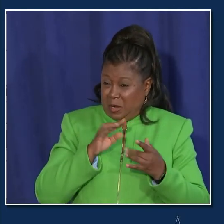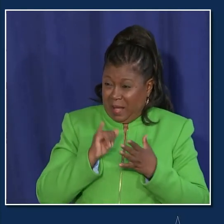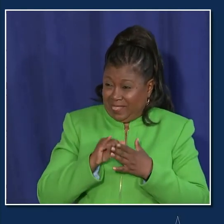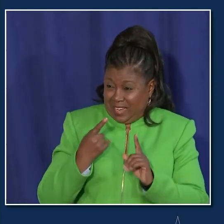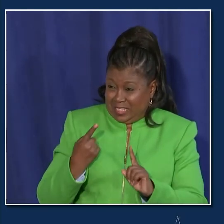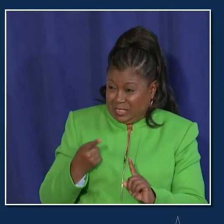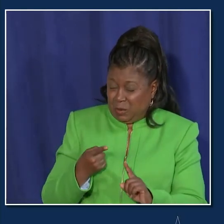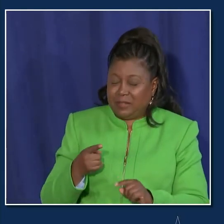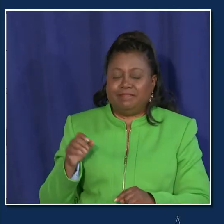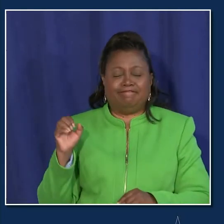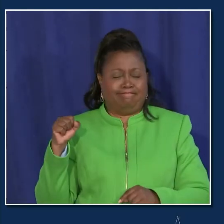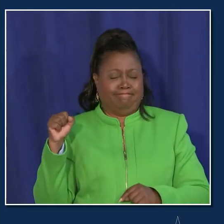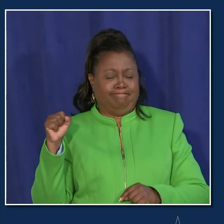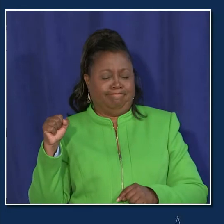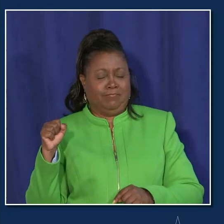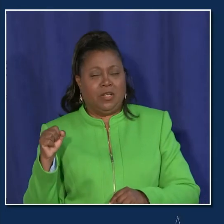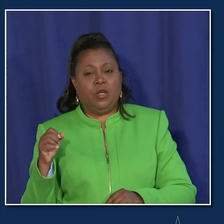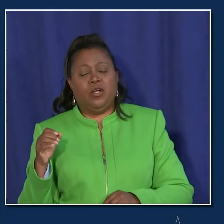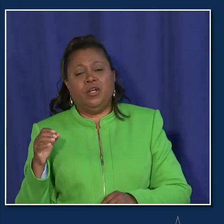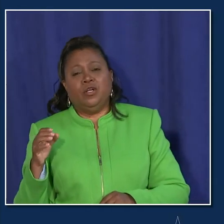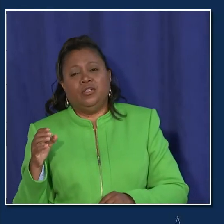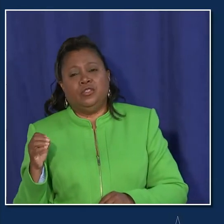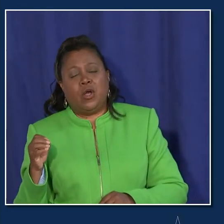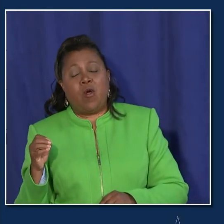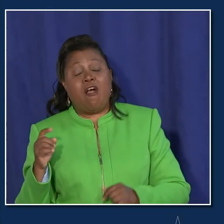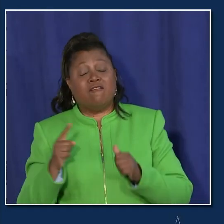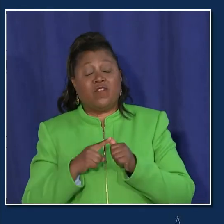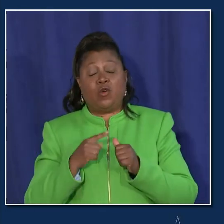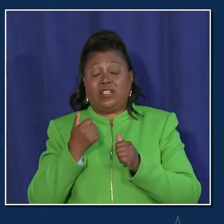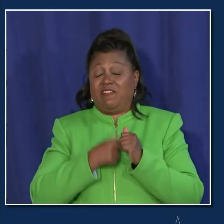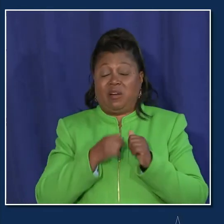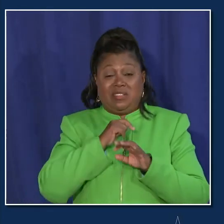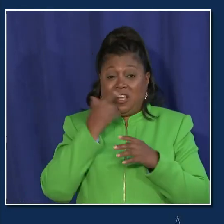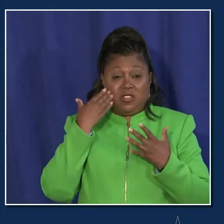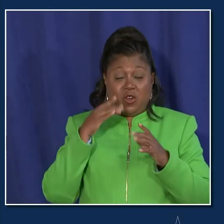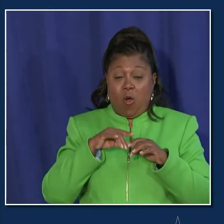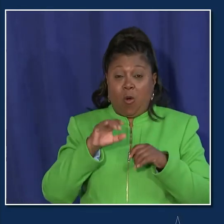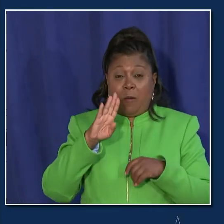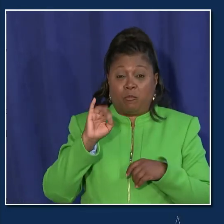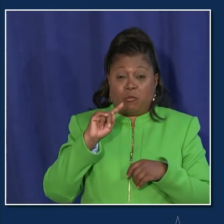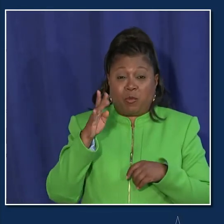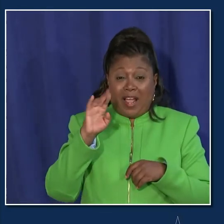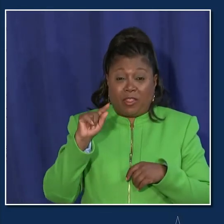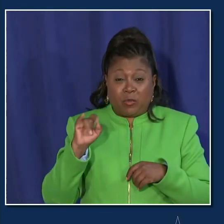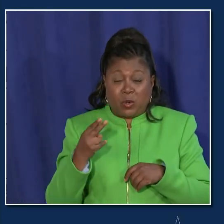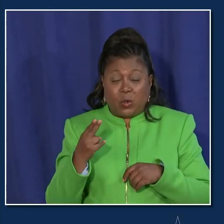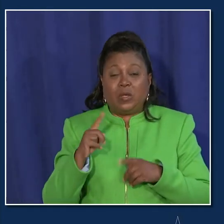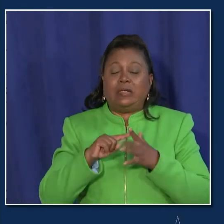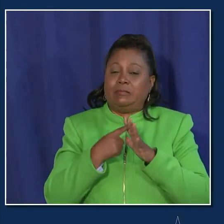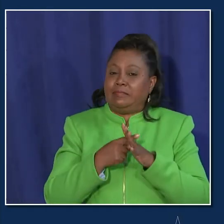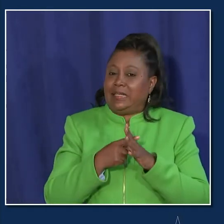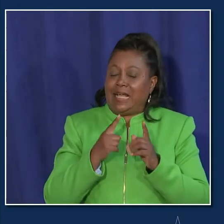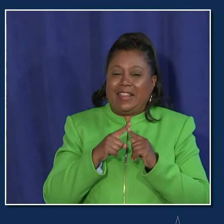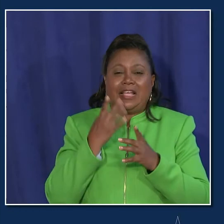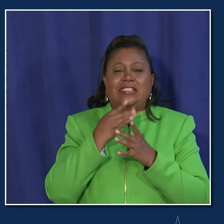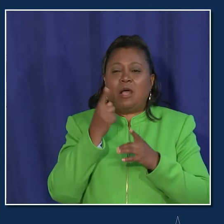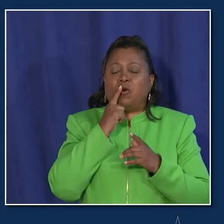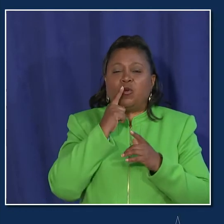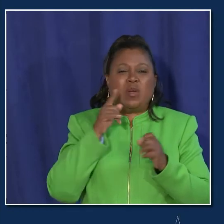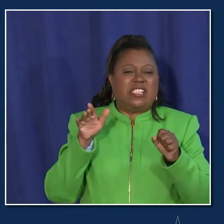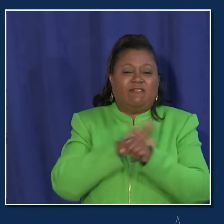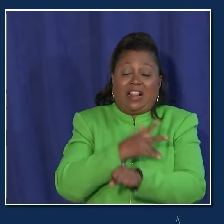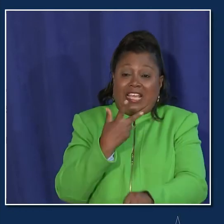at this point? Yeah, certainly. So first, if everybody doesn't know what a breakthrough case is, we call it a breakthrough when there is someone who is